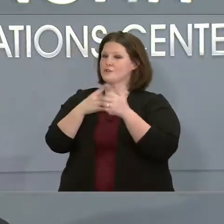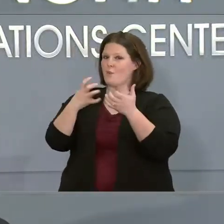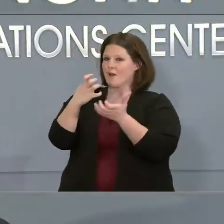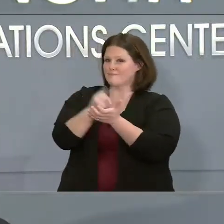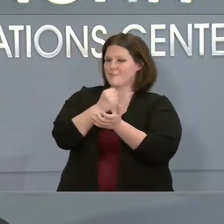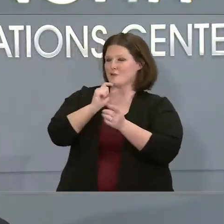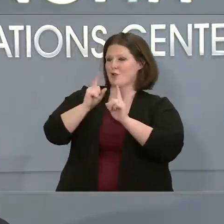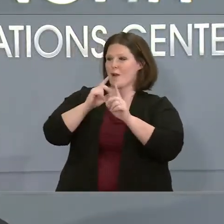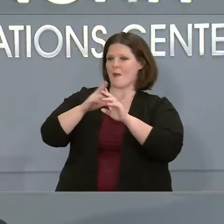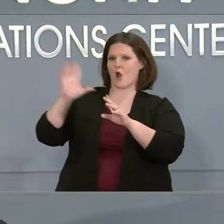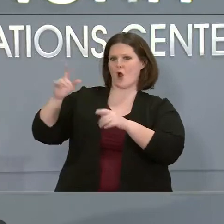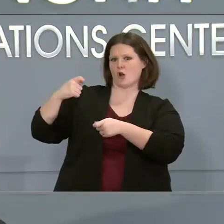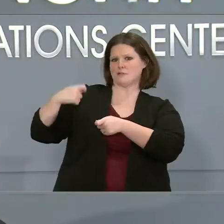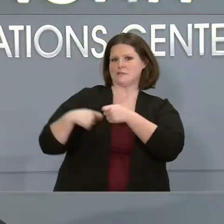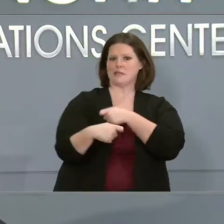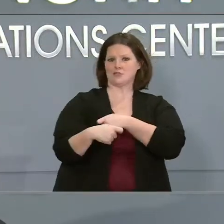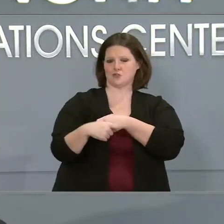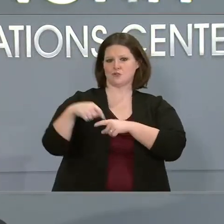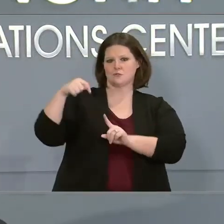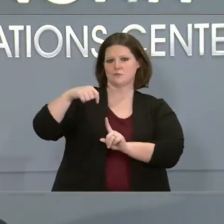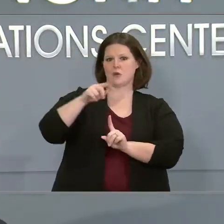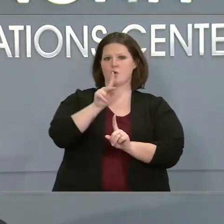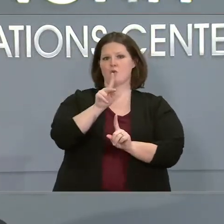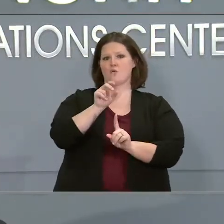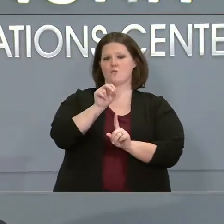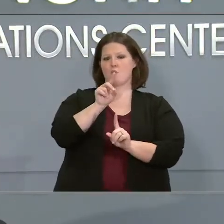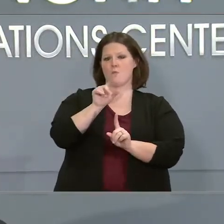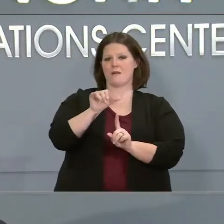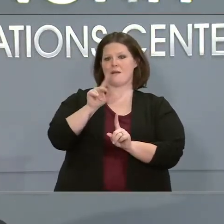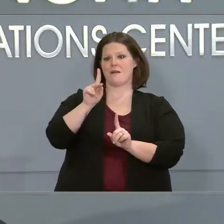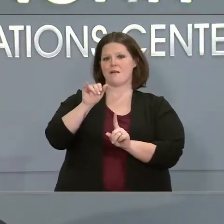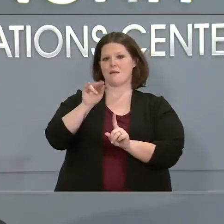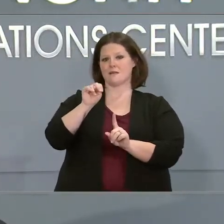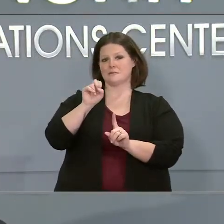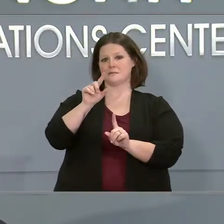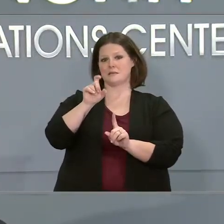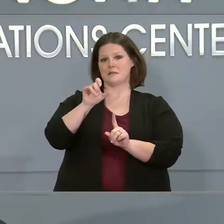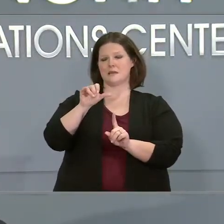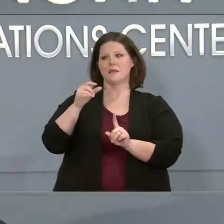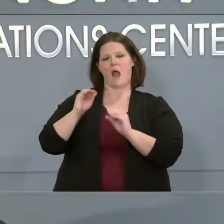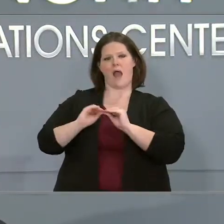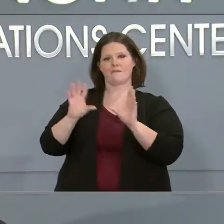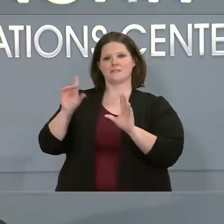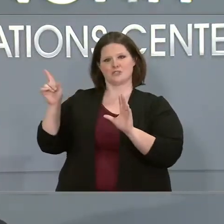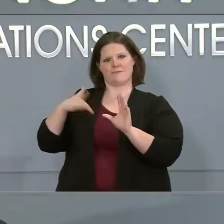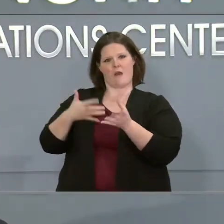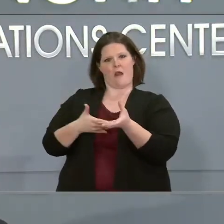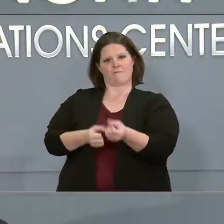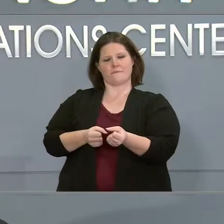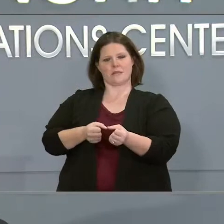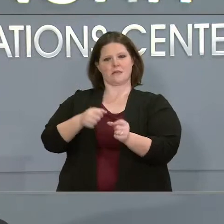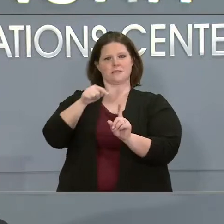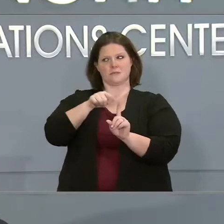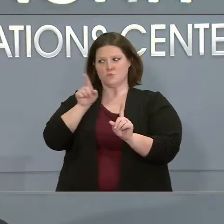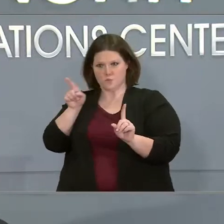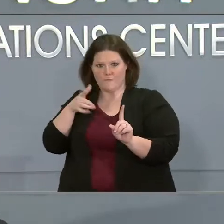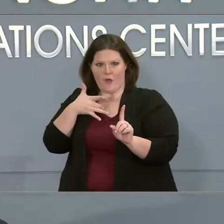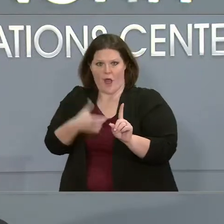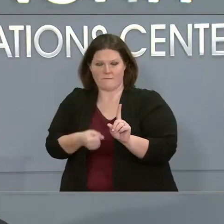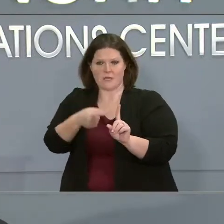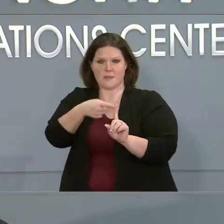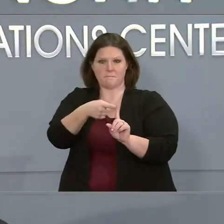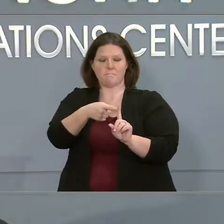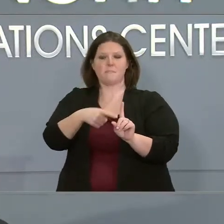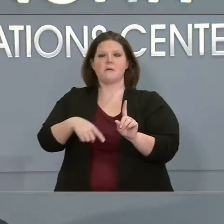her successor that you're nominating. And I say this is someone that she obviously has a lot of confidence in, you have a lot of confidence in. This is a